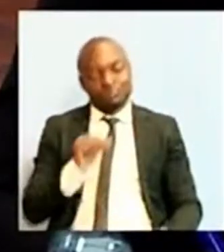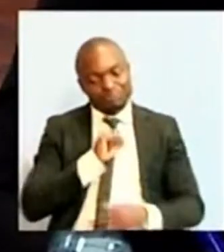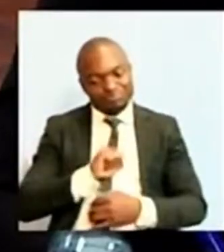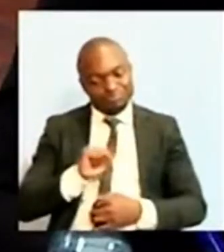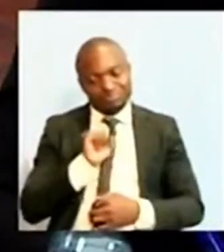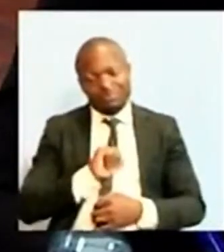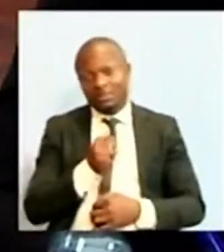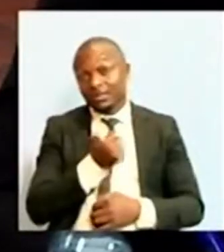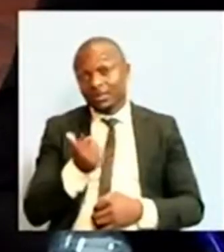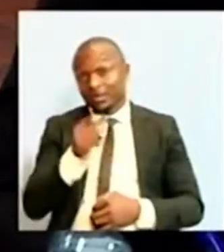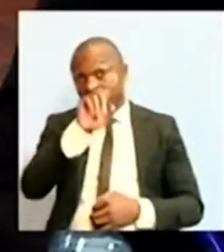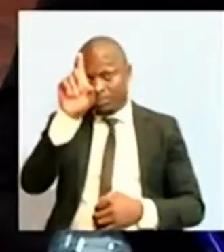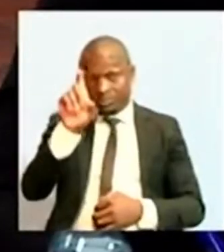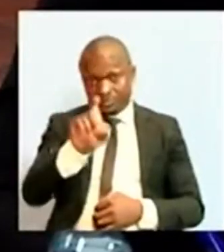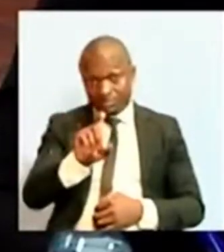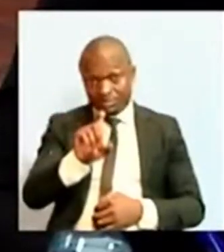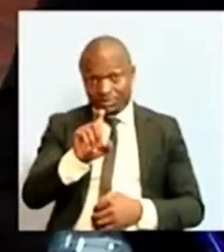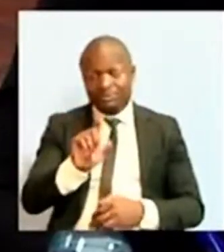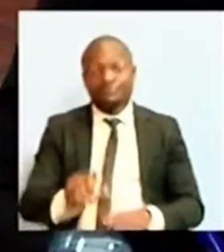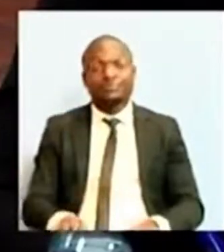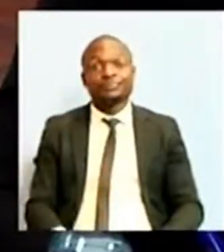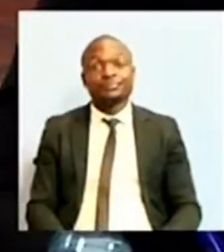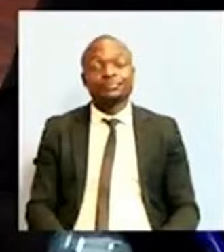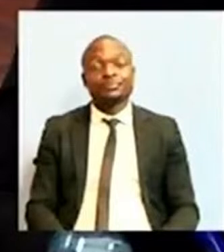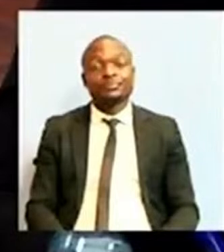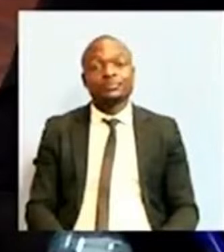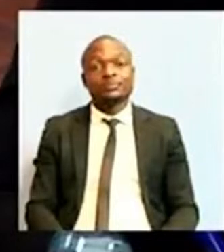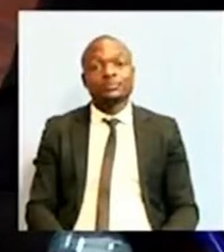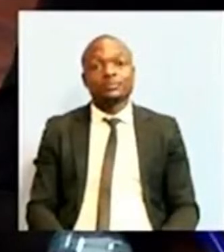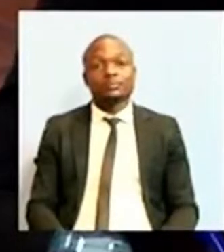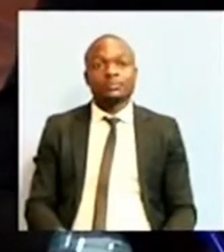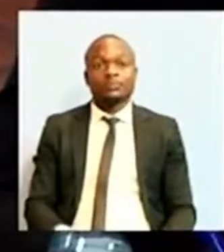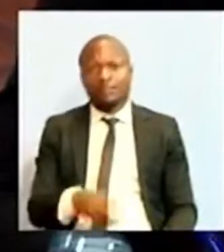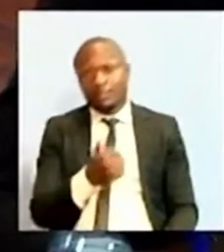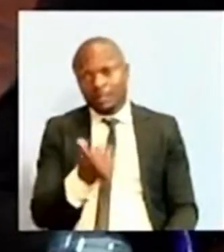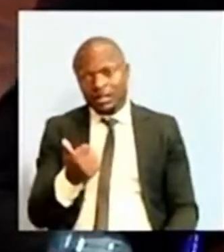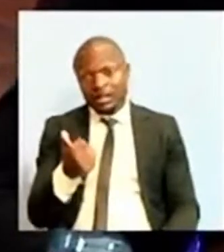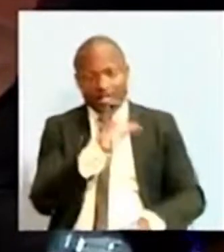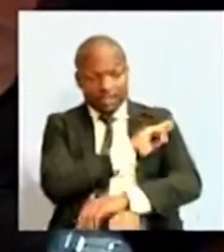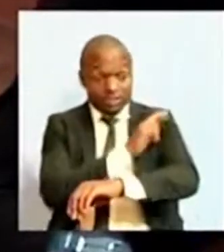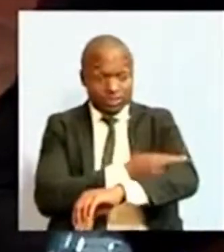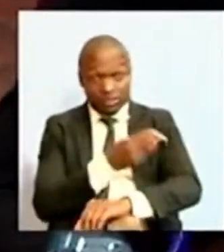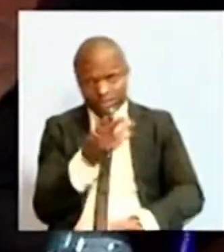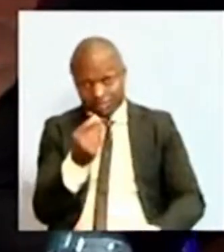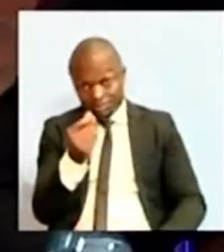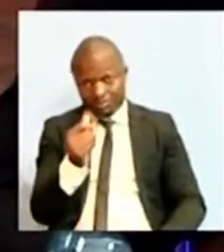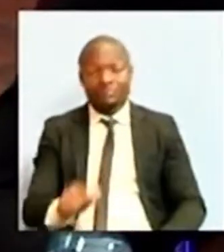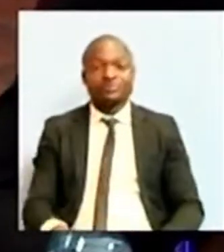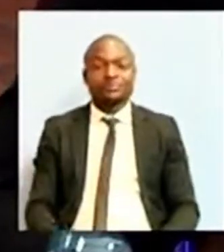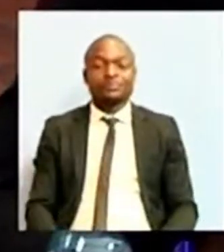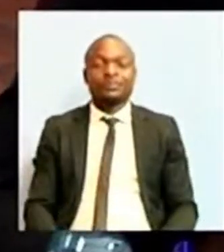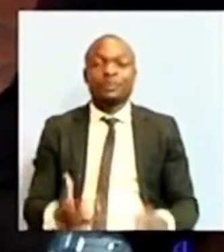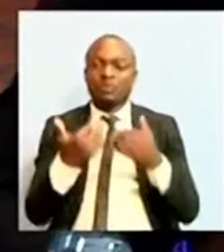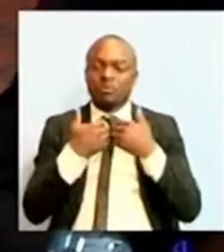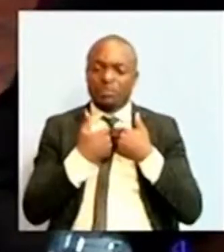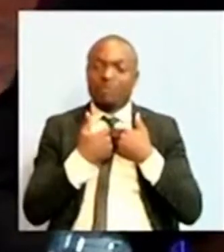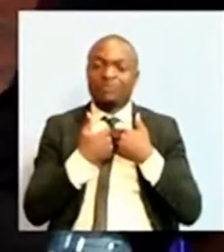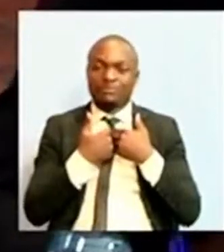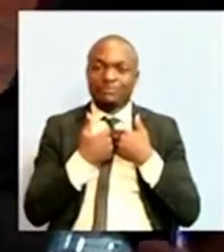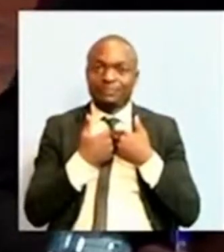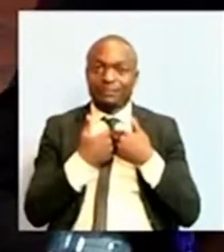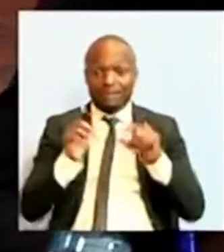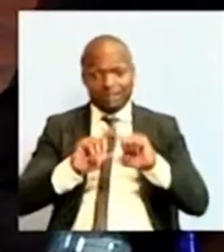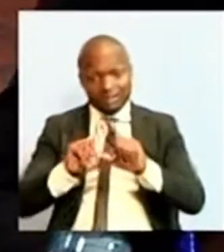there was another question, a follow-up question, of the other sources of revenue. So we've got a number